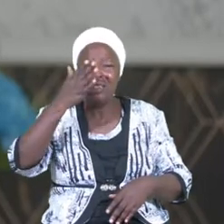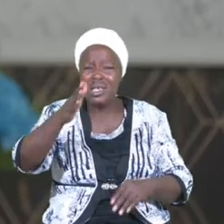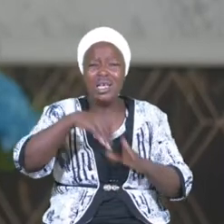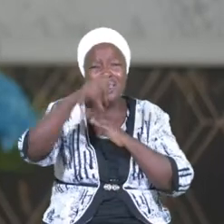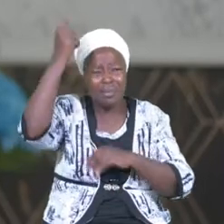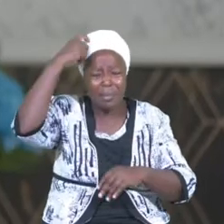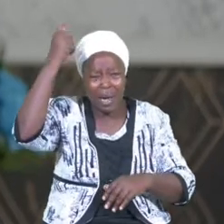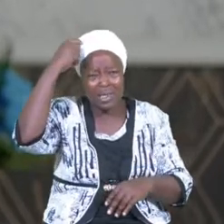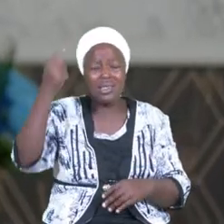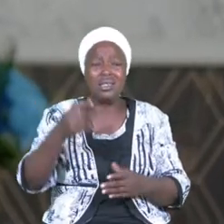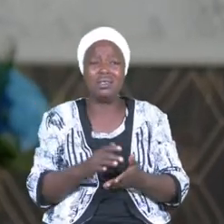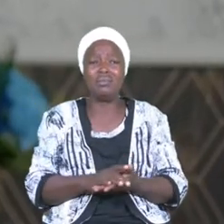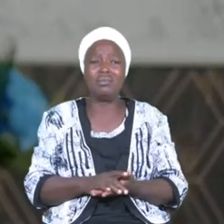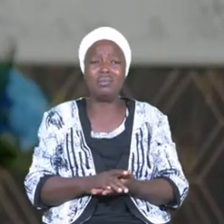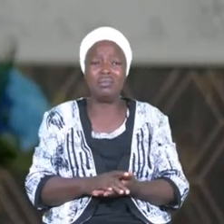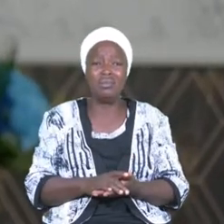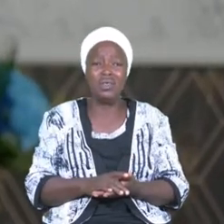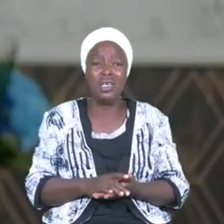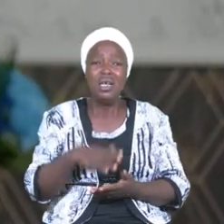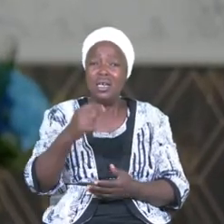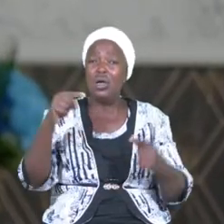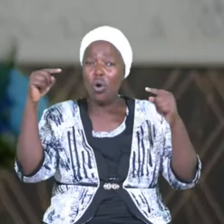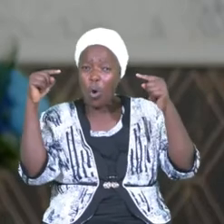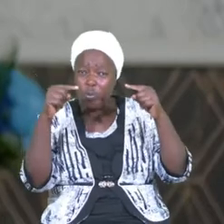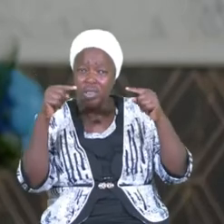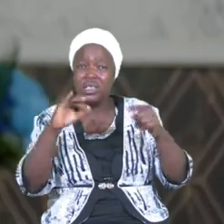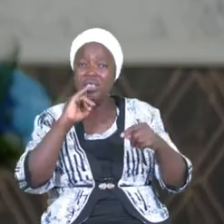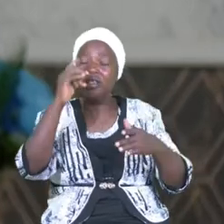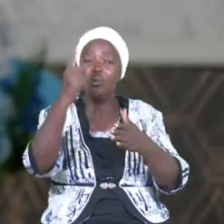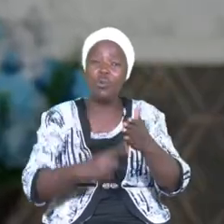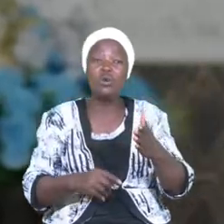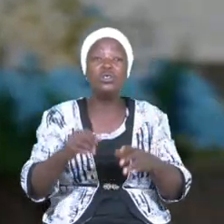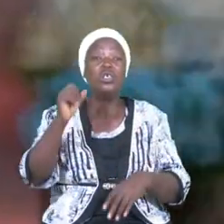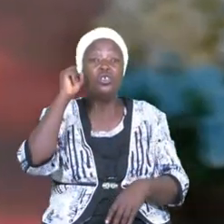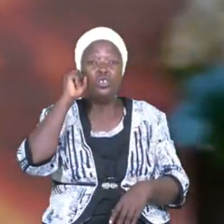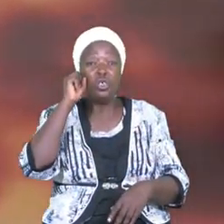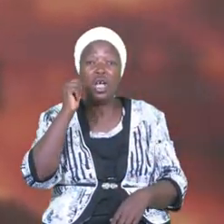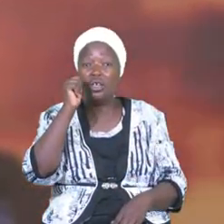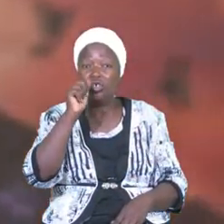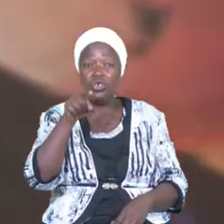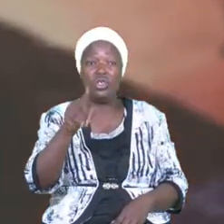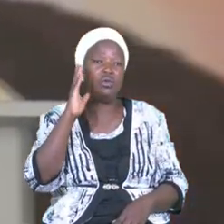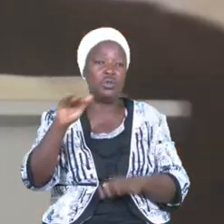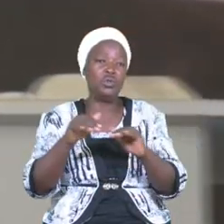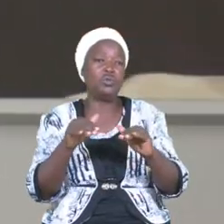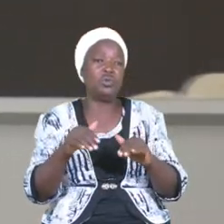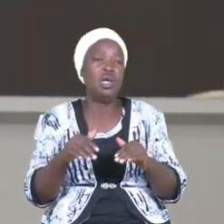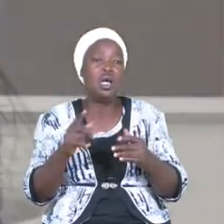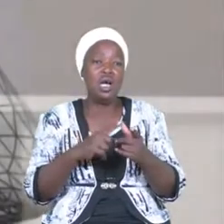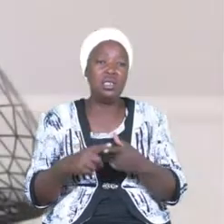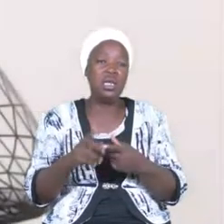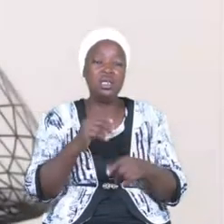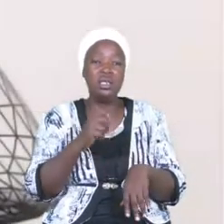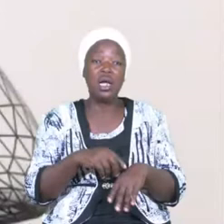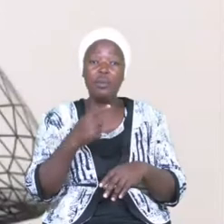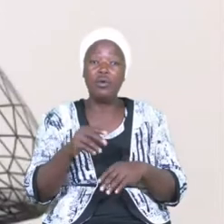subconscious mind. The opposite is what she will do. A day to the rapture.